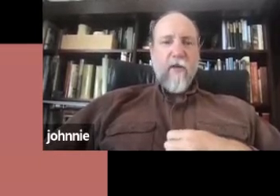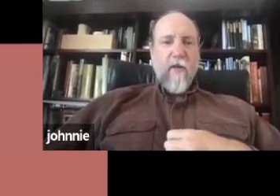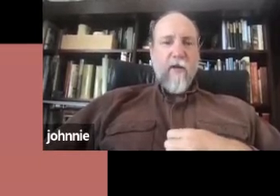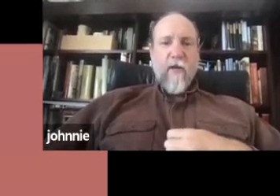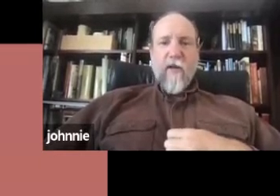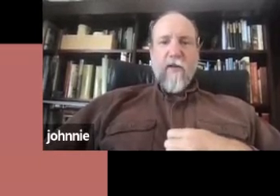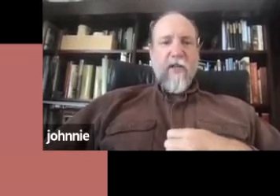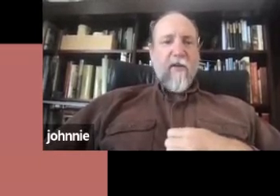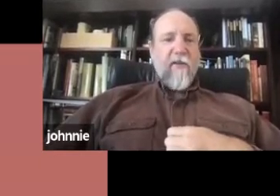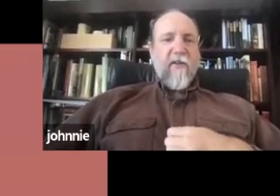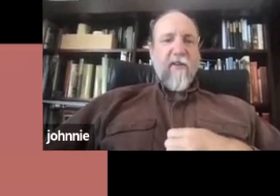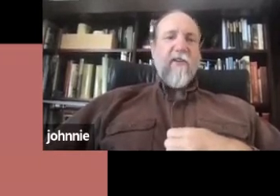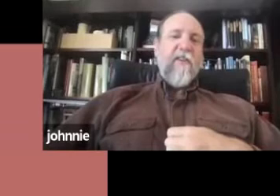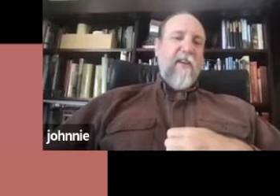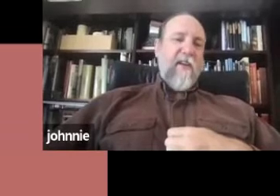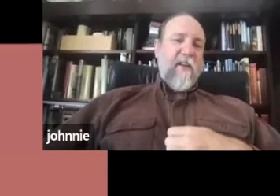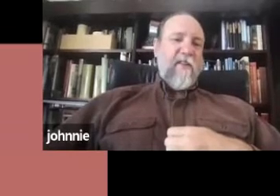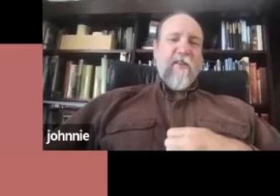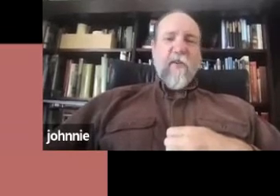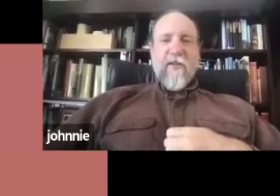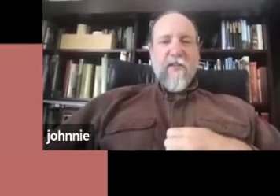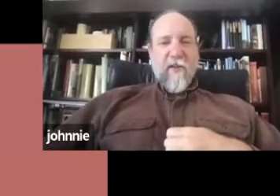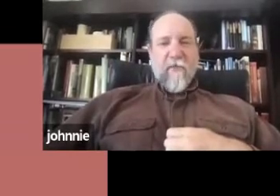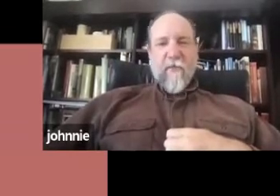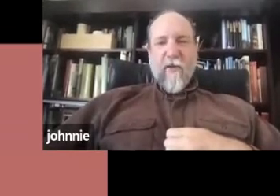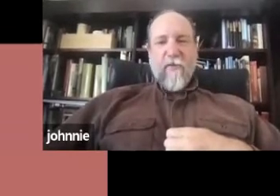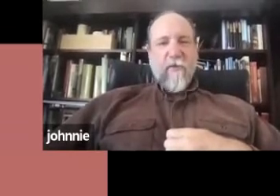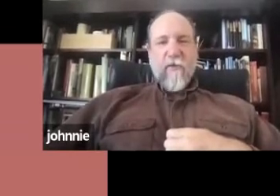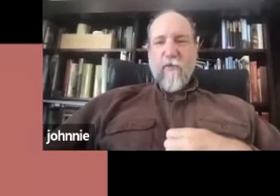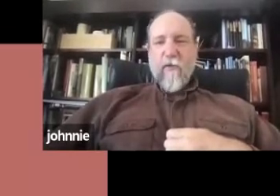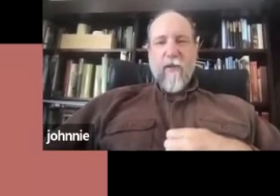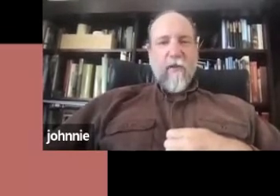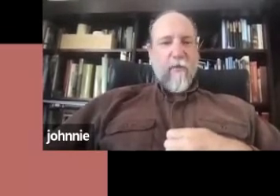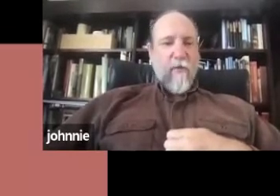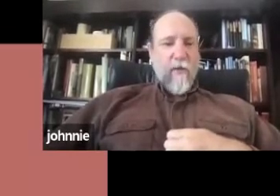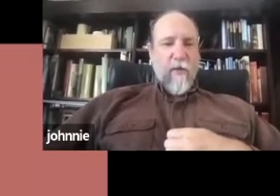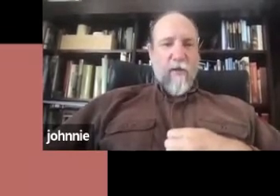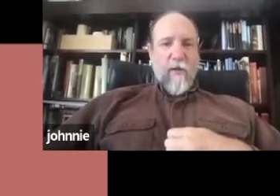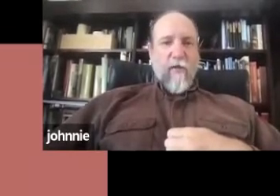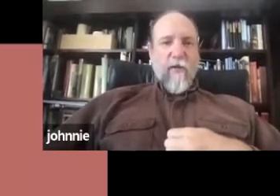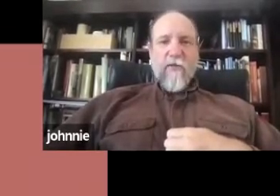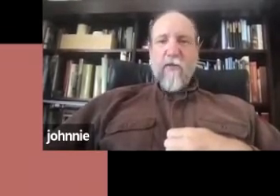together in our shared collegial consideration of our students' work. Thank you for your attention to